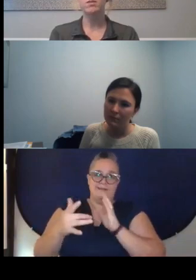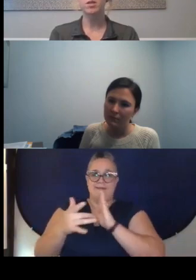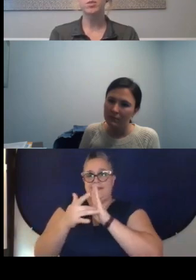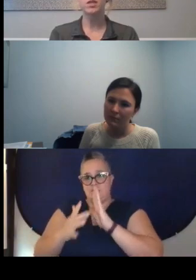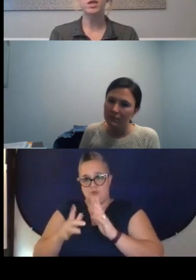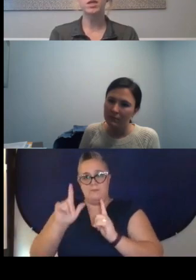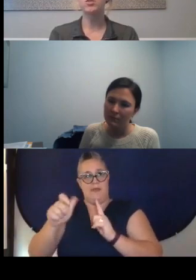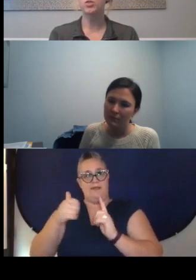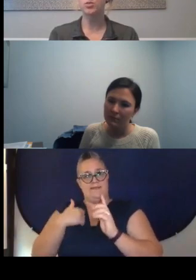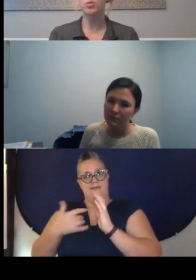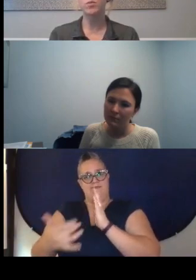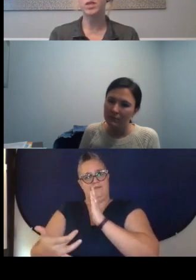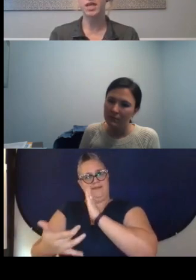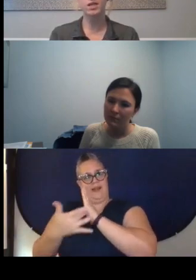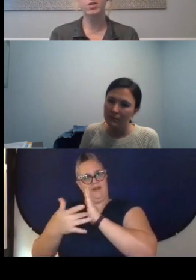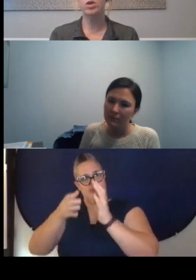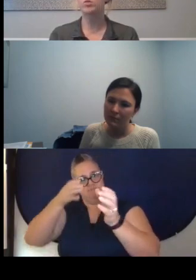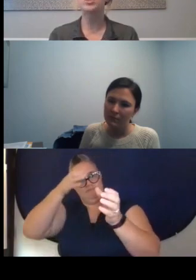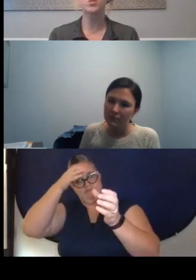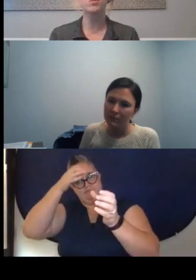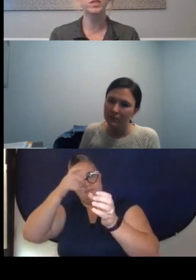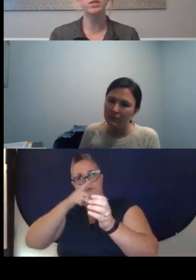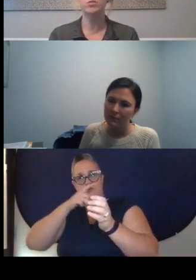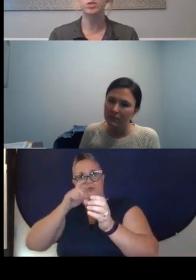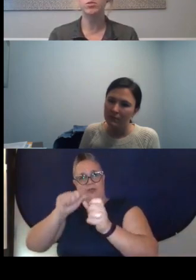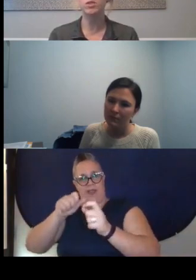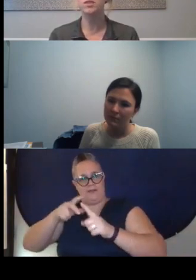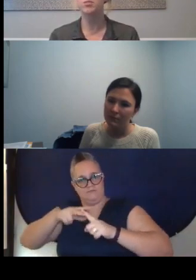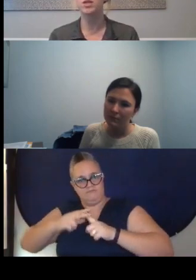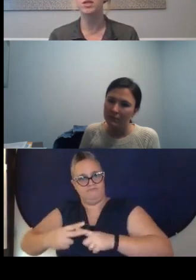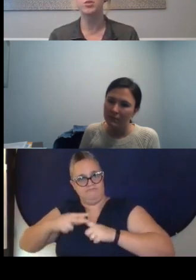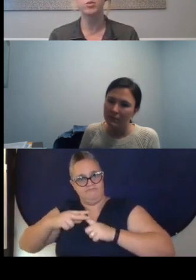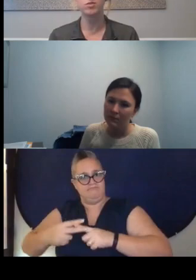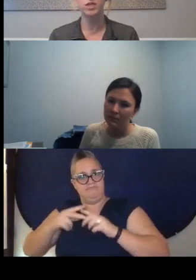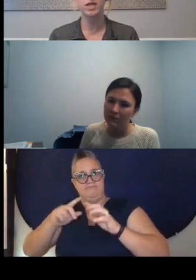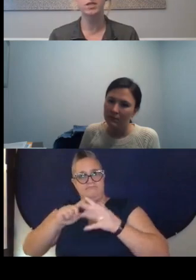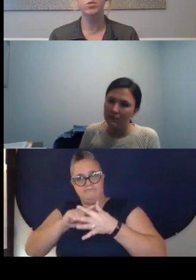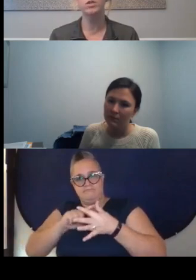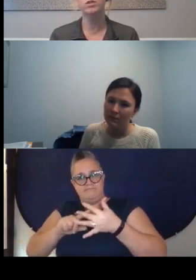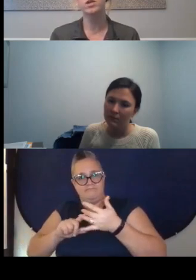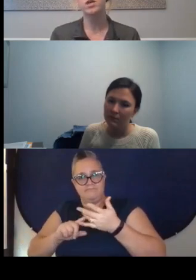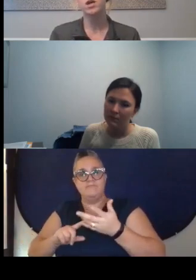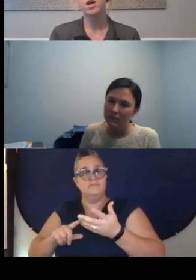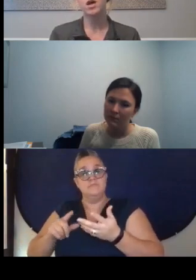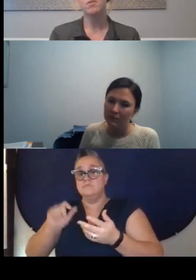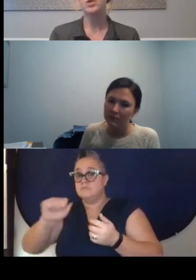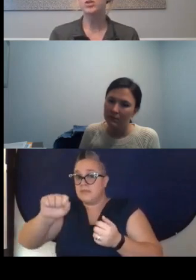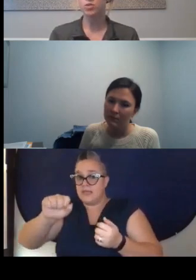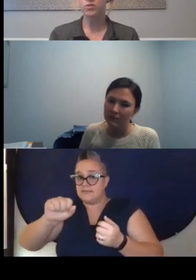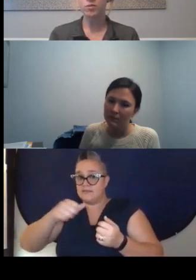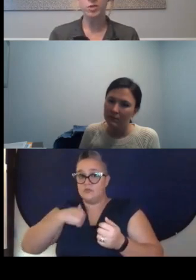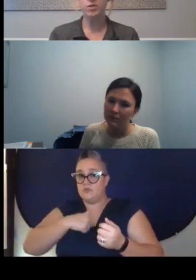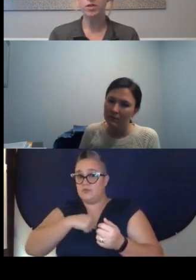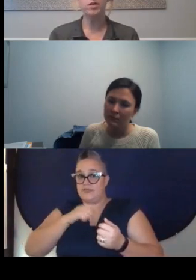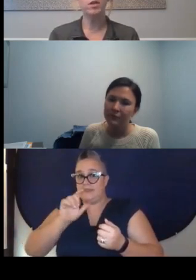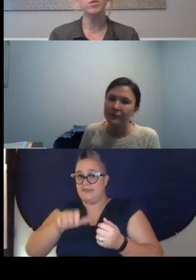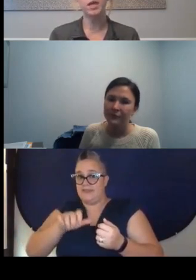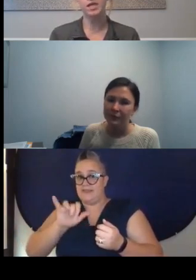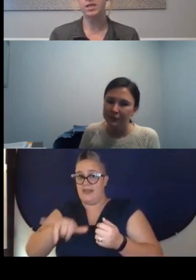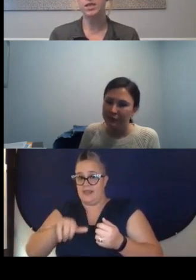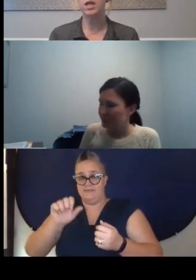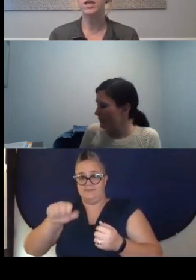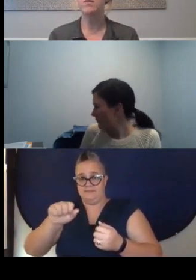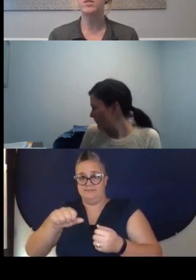really think of somebody that can do the mechanic work, which is what we need. We do need somebody that can do the mechanic works. We do look for people